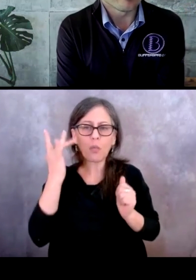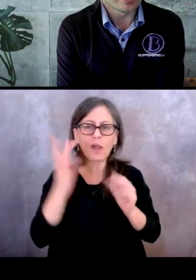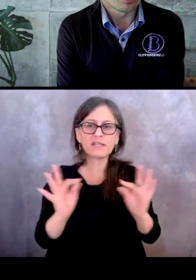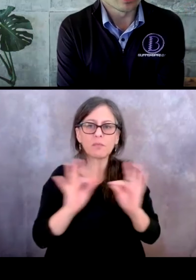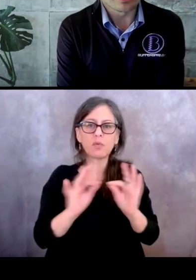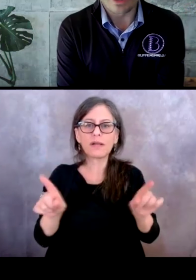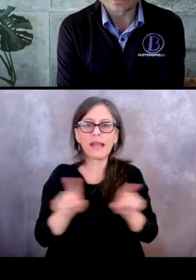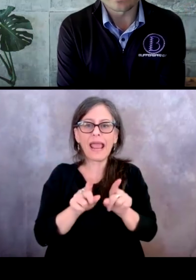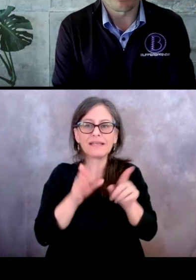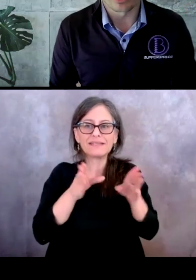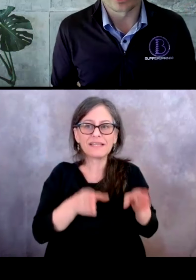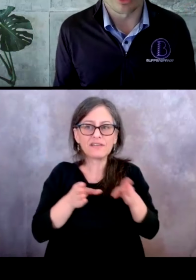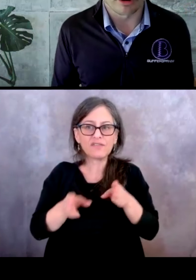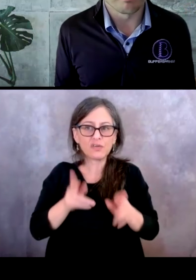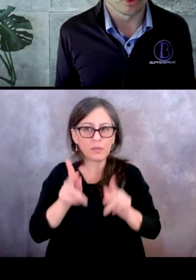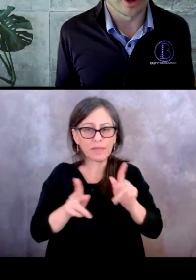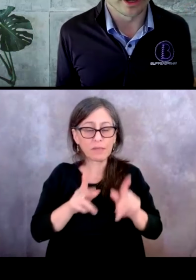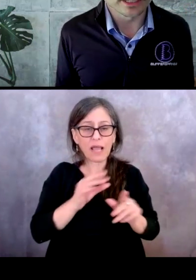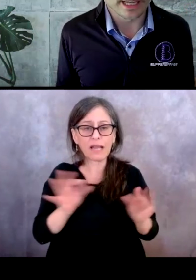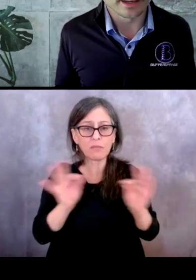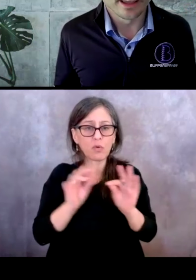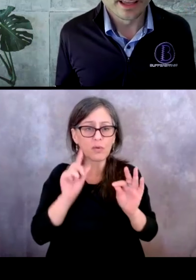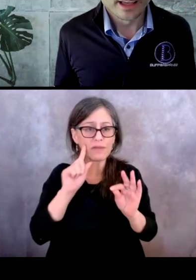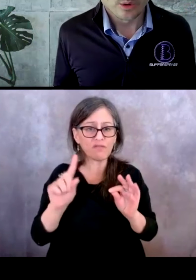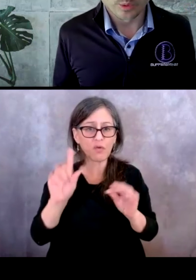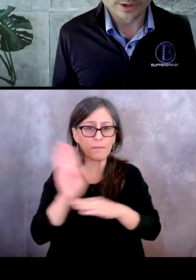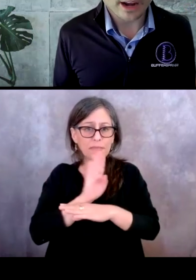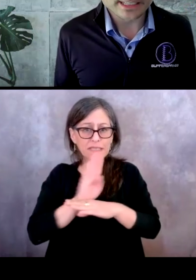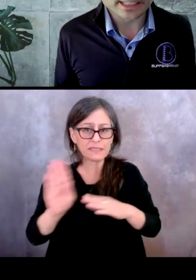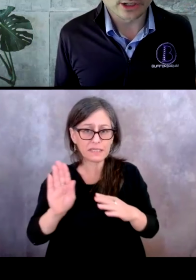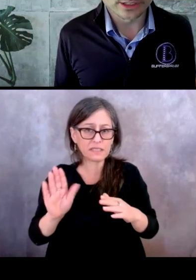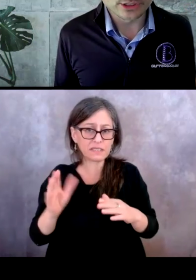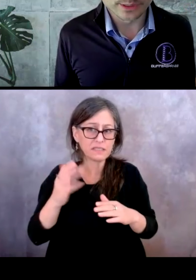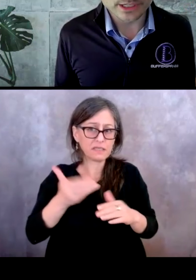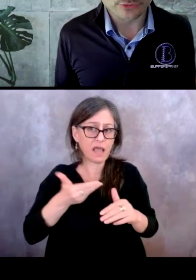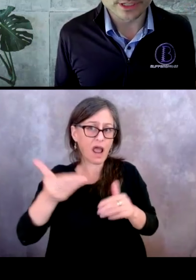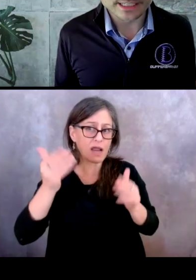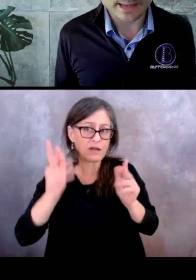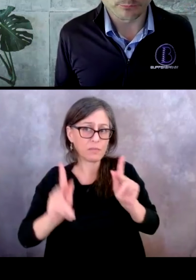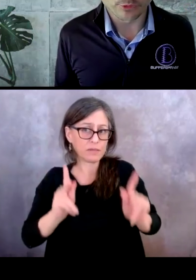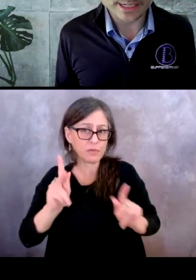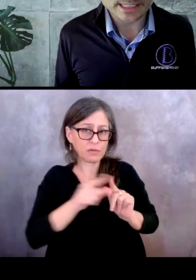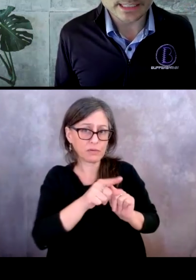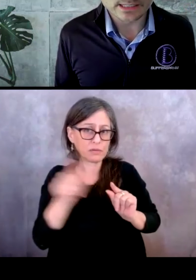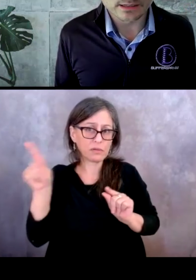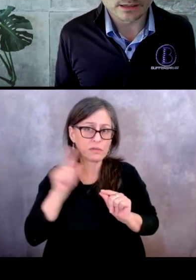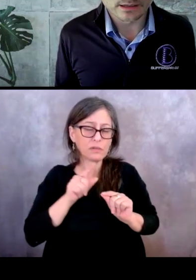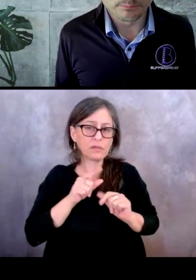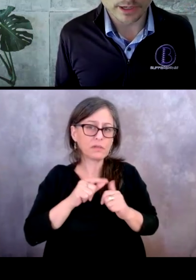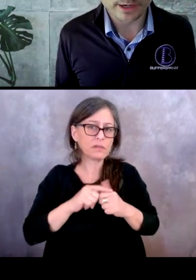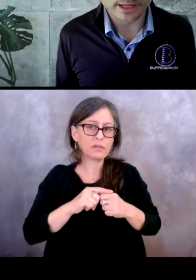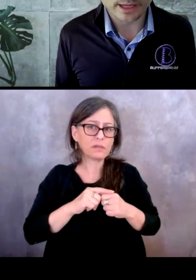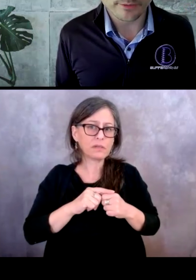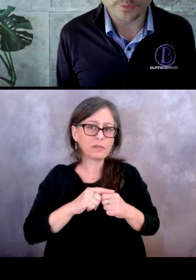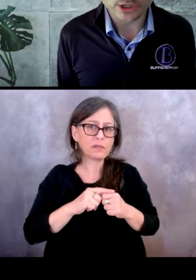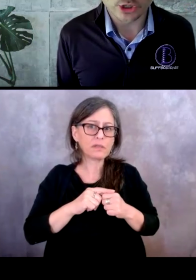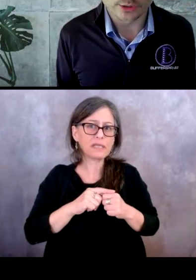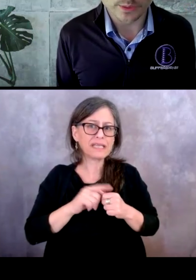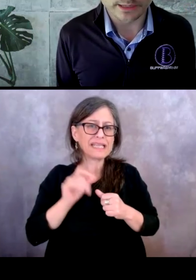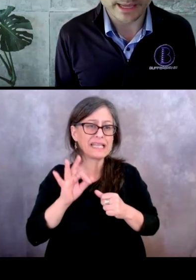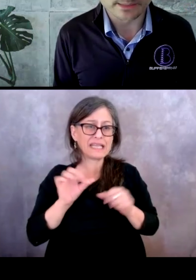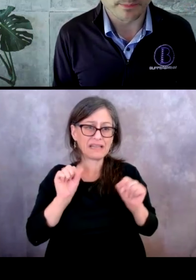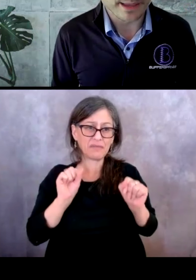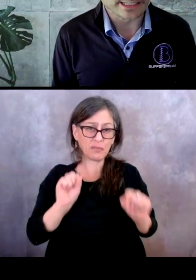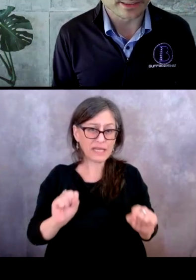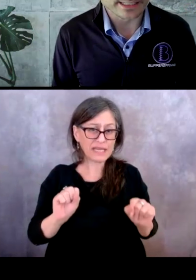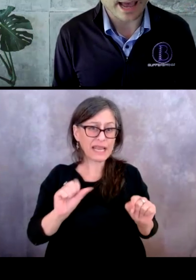as individuals, and why is it important to our employers? And we're not necessarily doing this for the same reasons, but if we could,